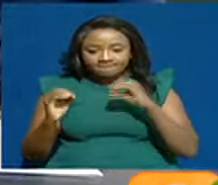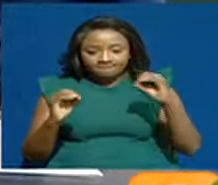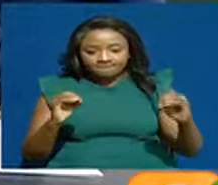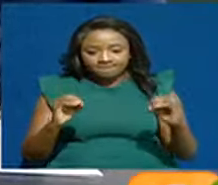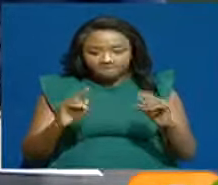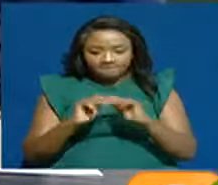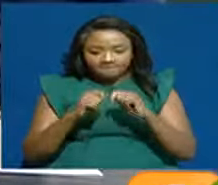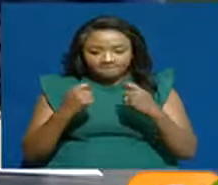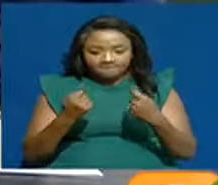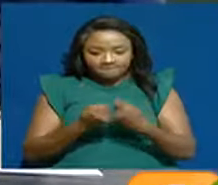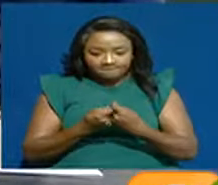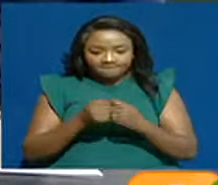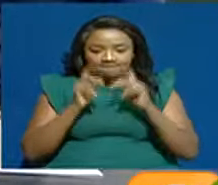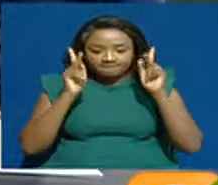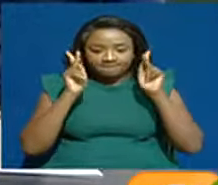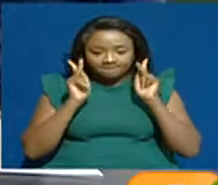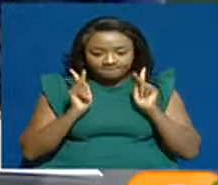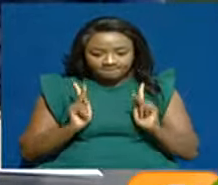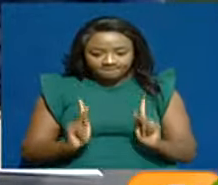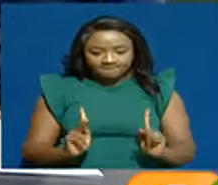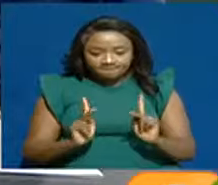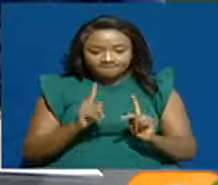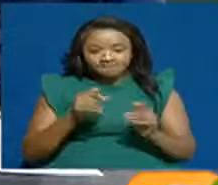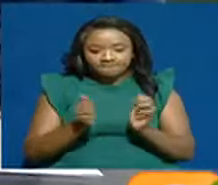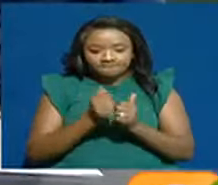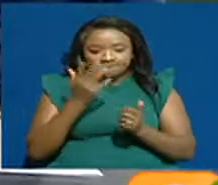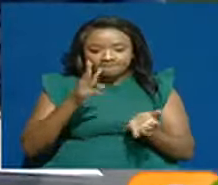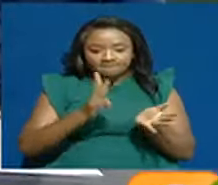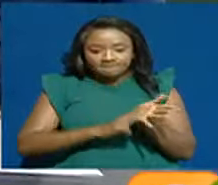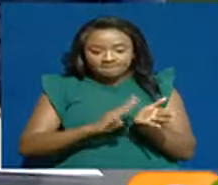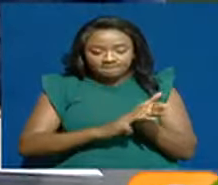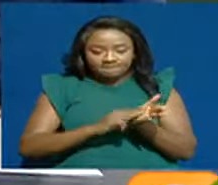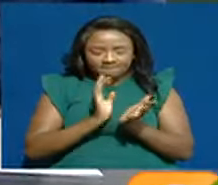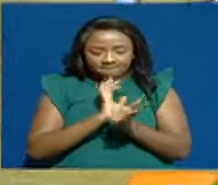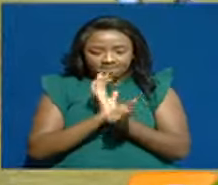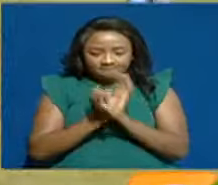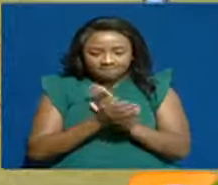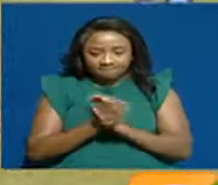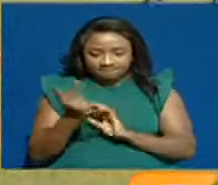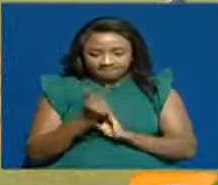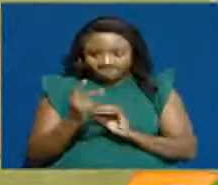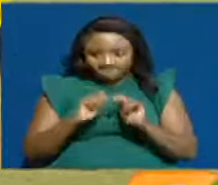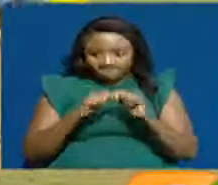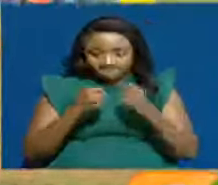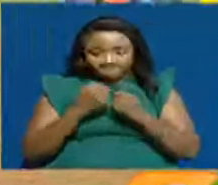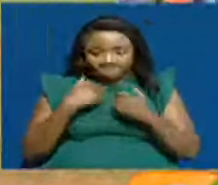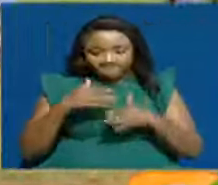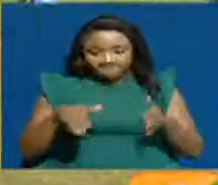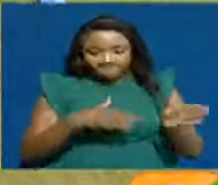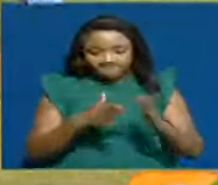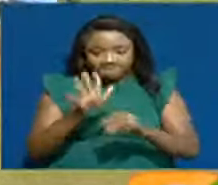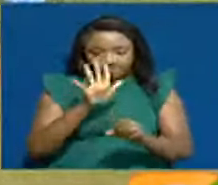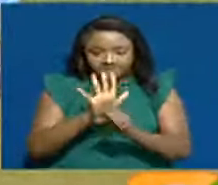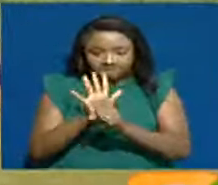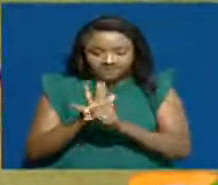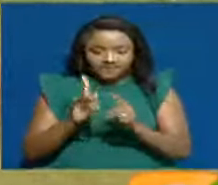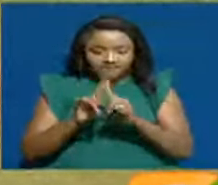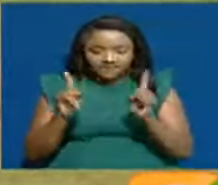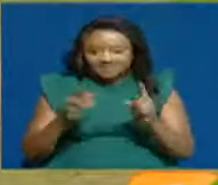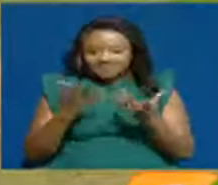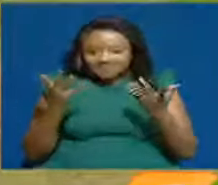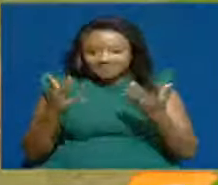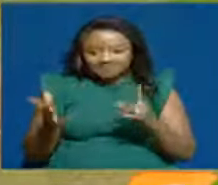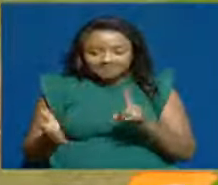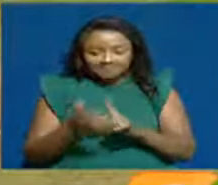visiting Kisumu All Stars at the Migori Stadium. The two teams had numerous chances in front of goal, but were not clinical enough